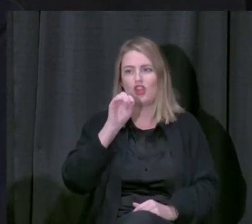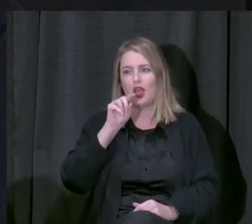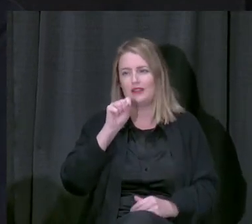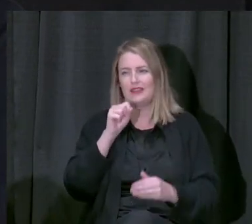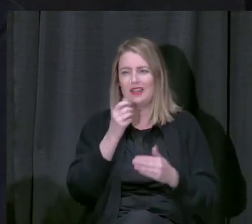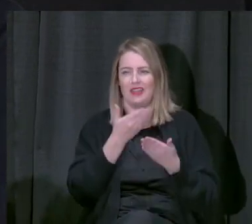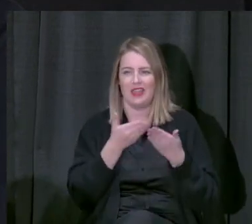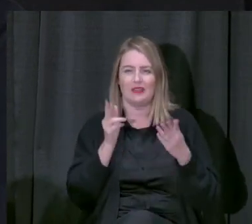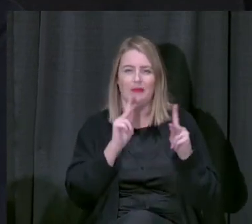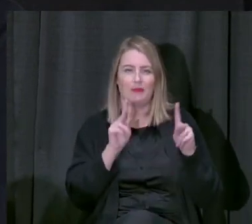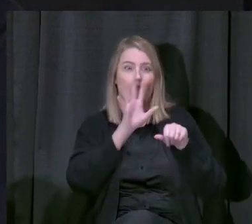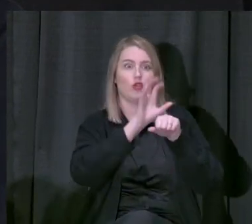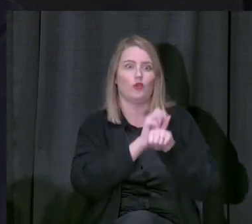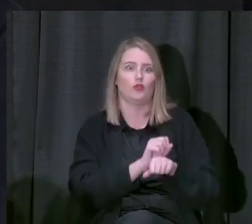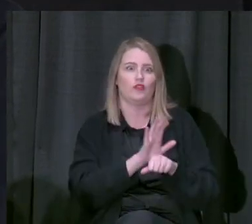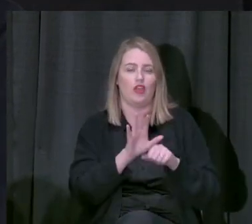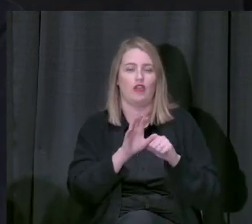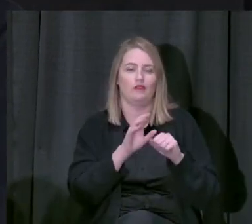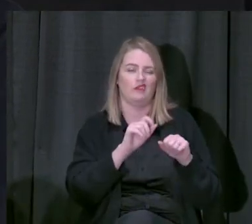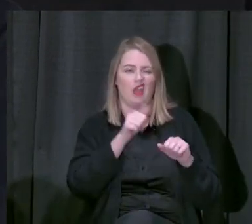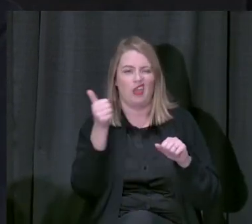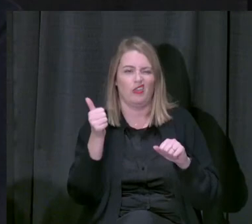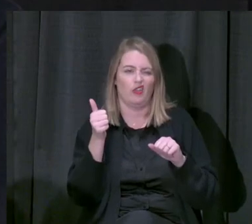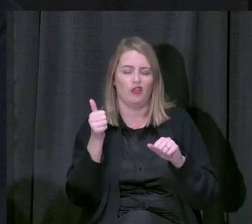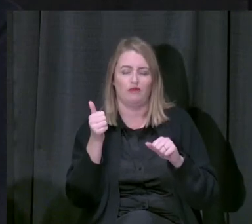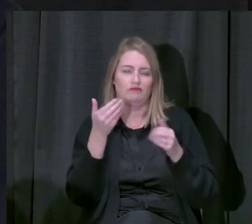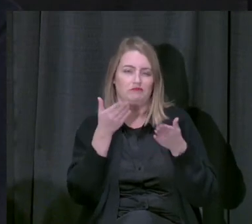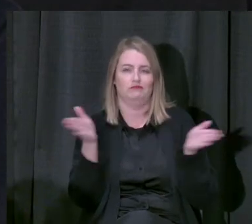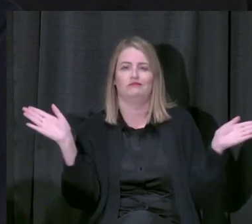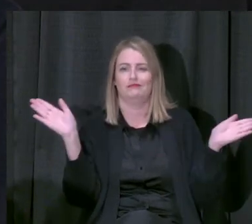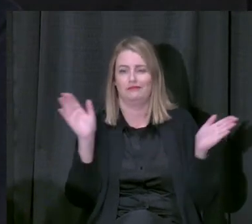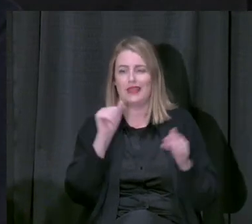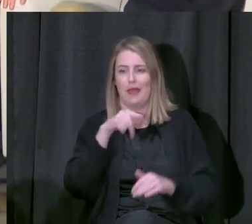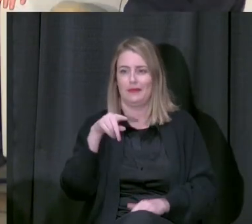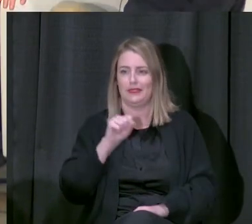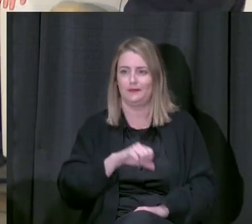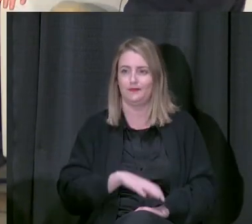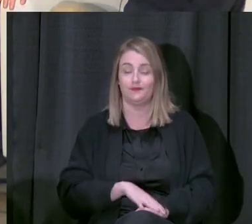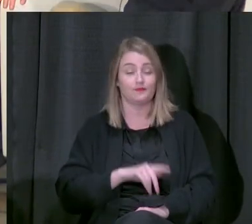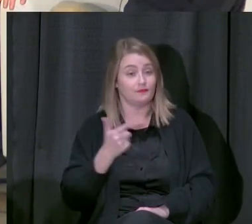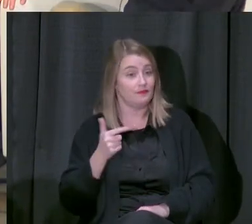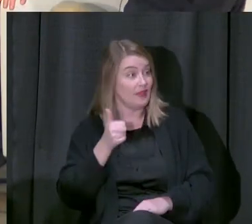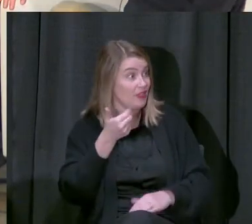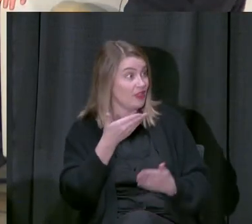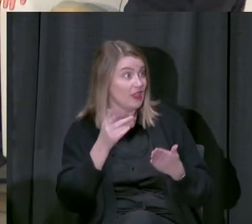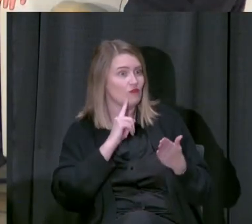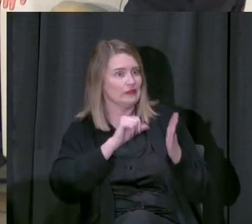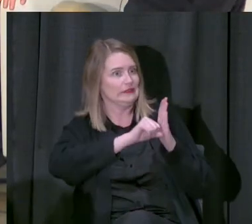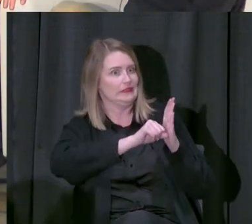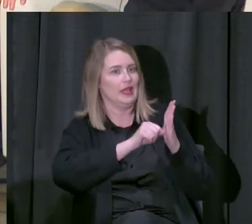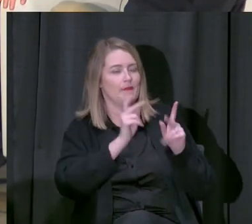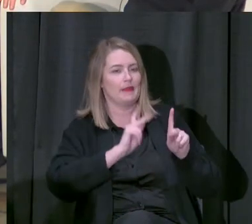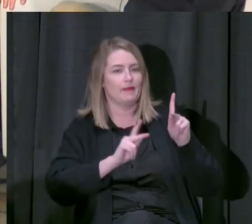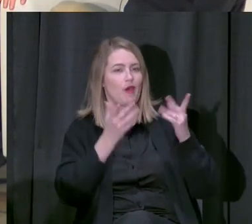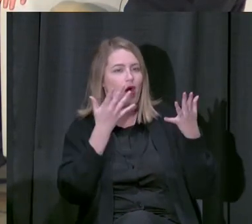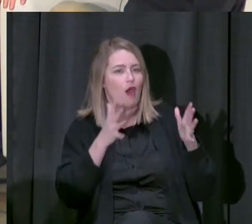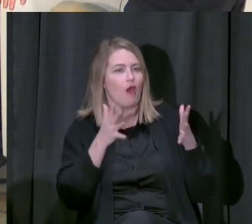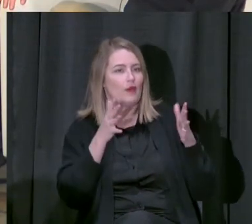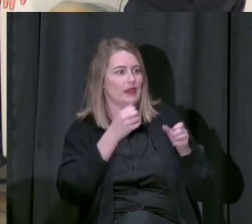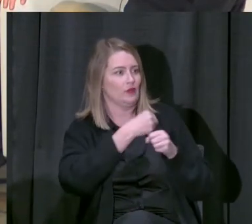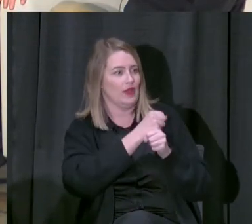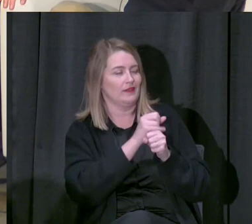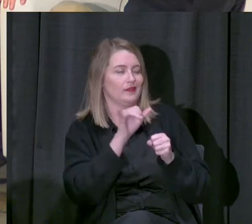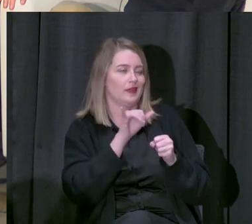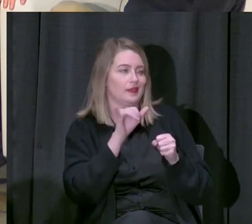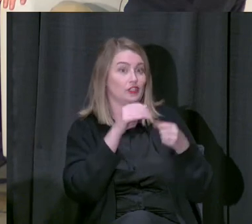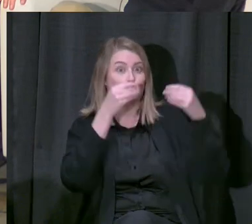are used to on their commercial apps. I think that's one of the really big things that you have stressed, right? Because if people are already creating, say,